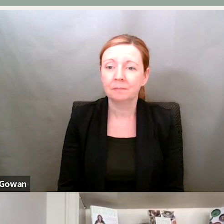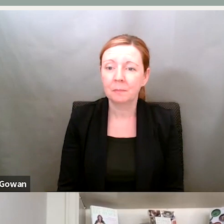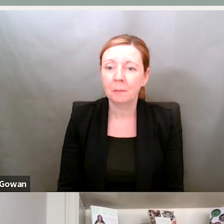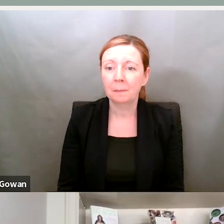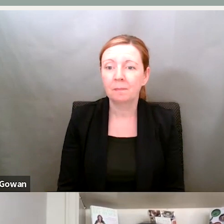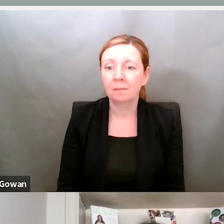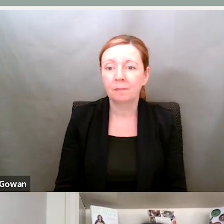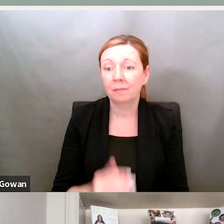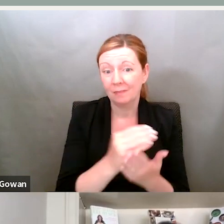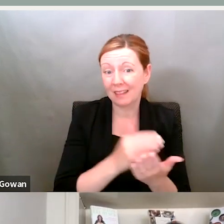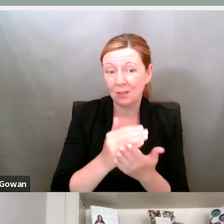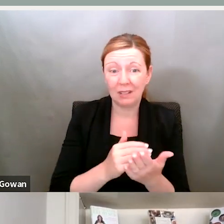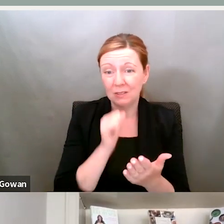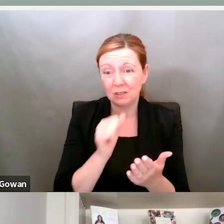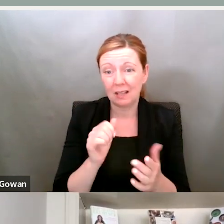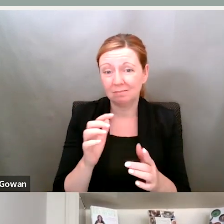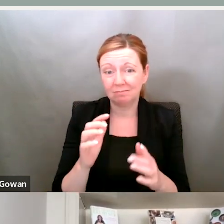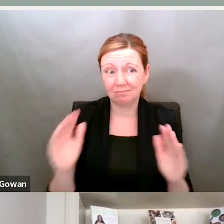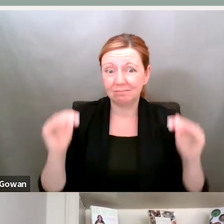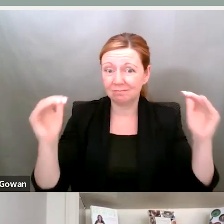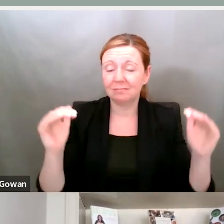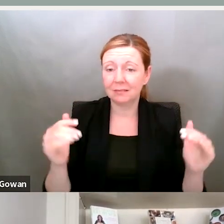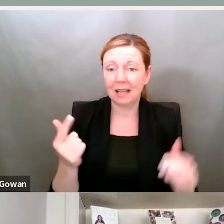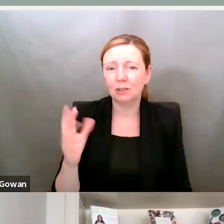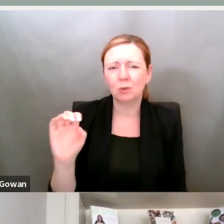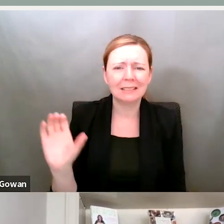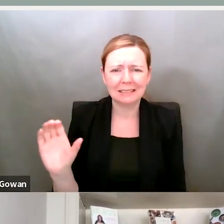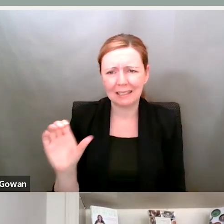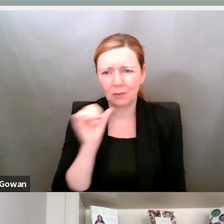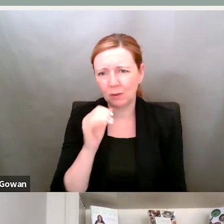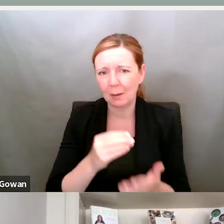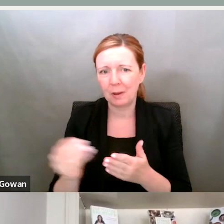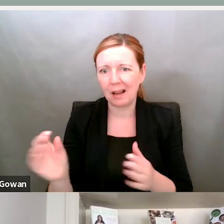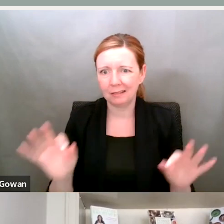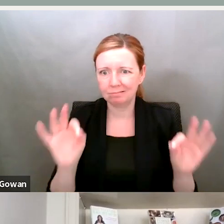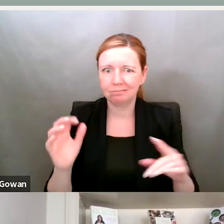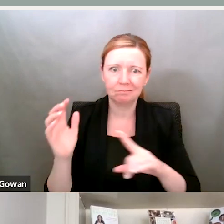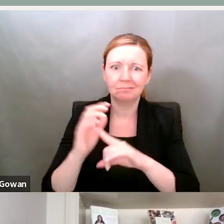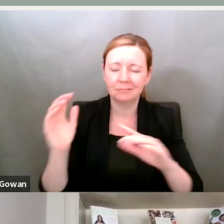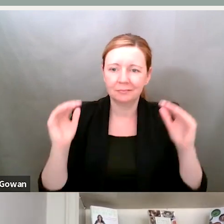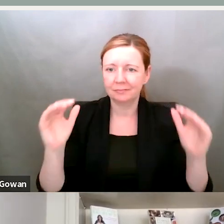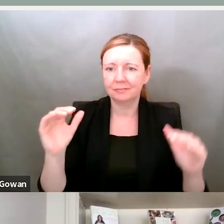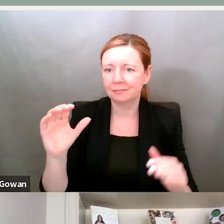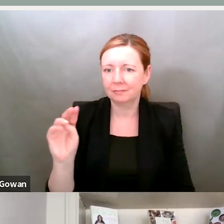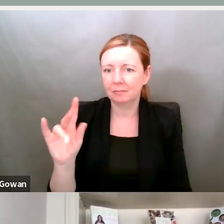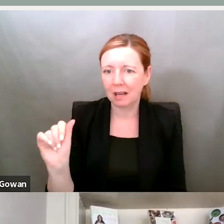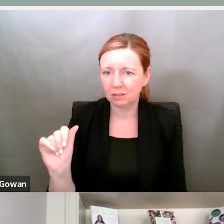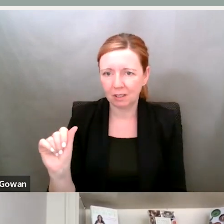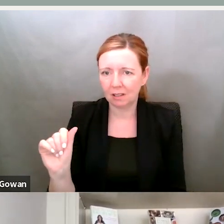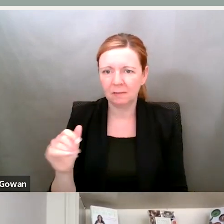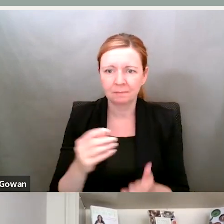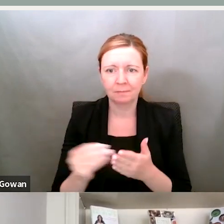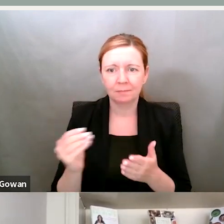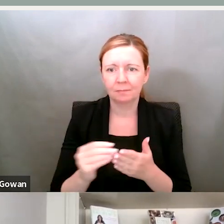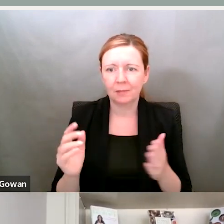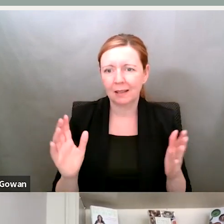And the ingredients are not going to be premium, and you're going to get grade C. They're not buying premium matcha to make that. They're buying like what we call in the nutrition